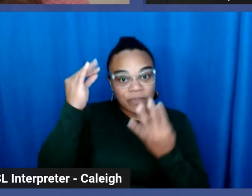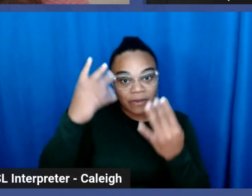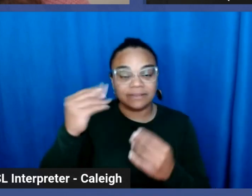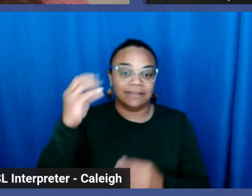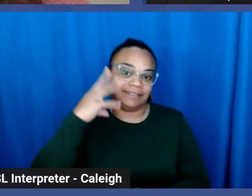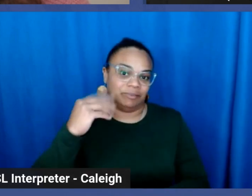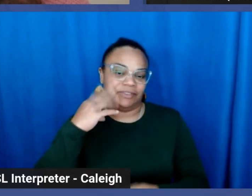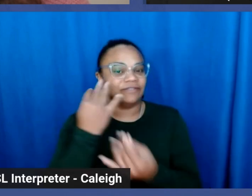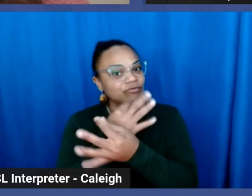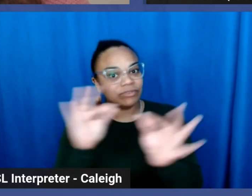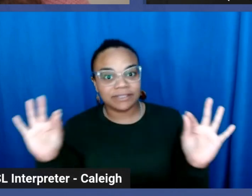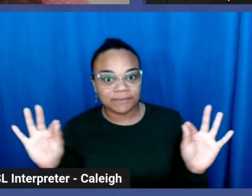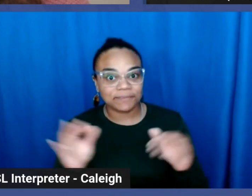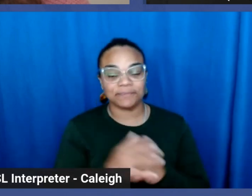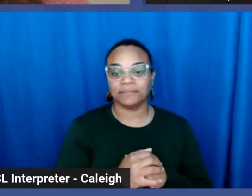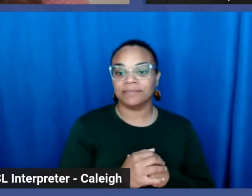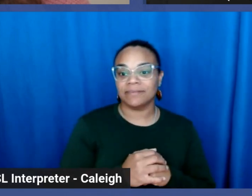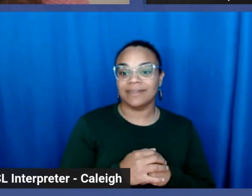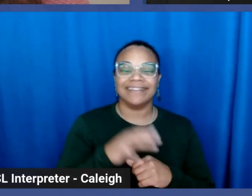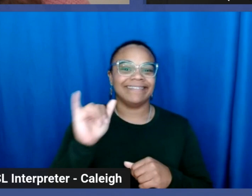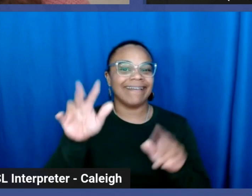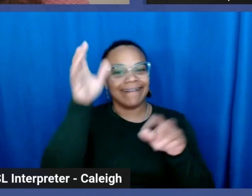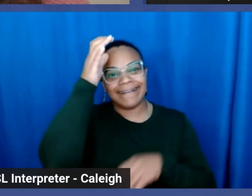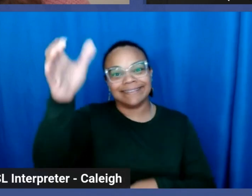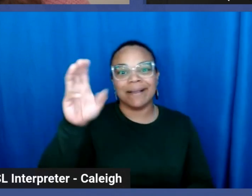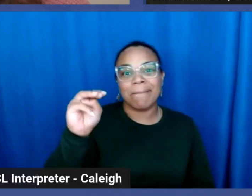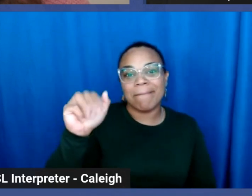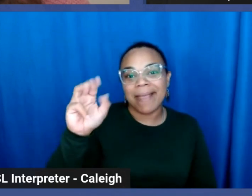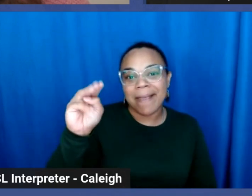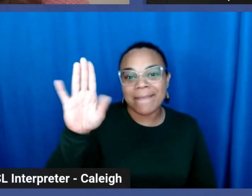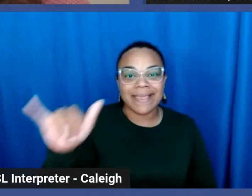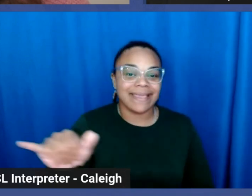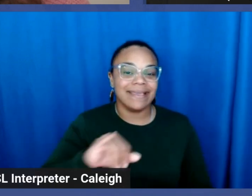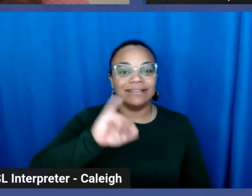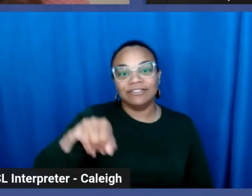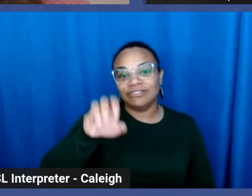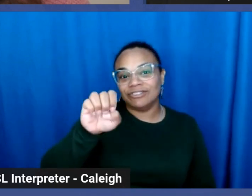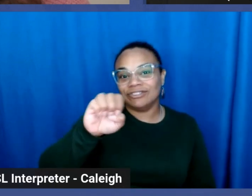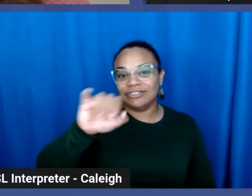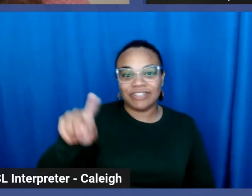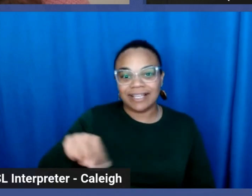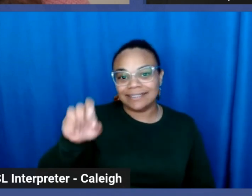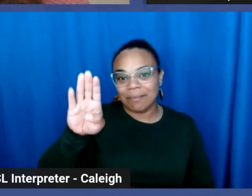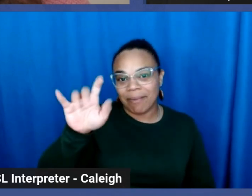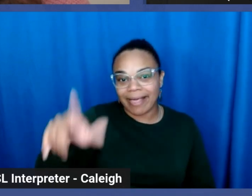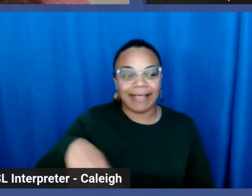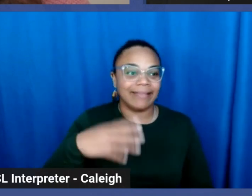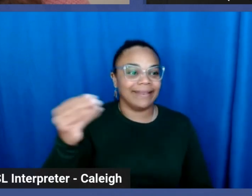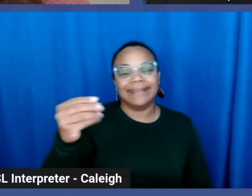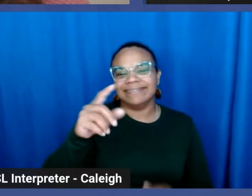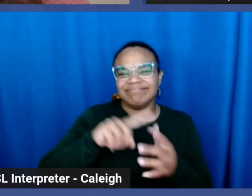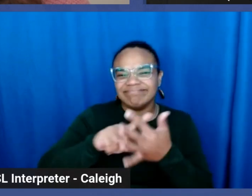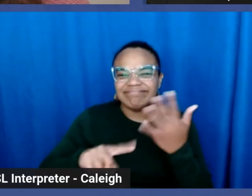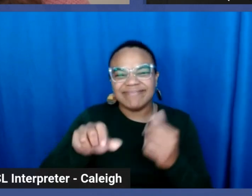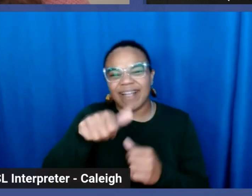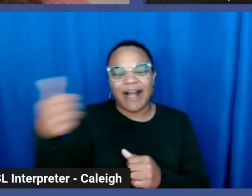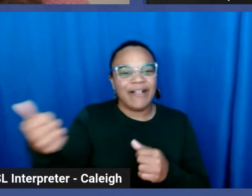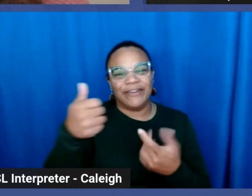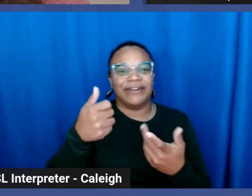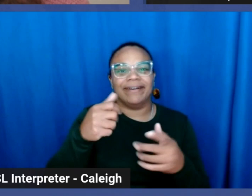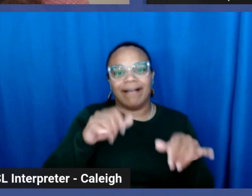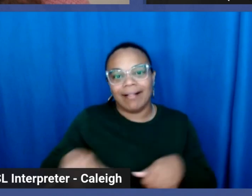freely. The Mammy, Jezebel, and Sapphire tropes, among other stereotypes, have limited our